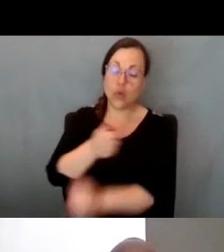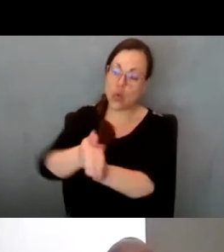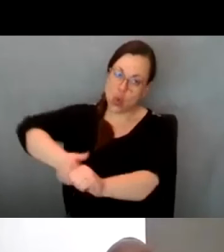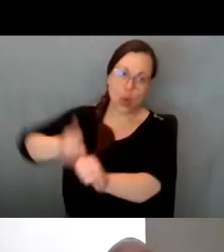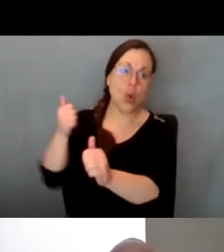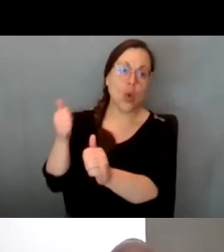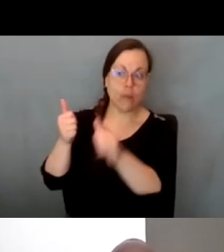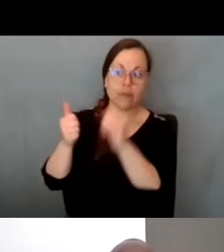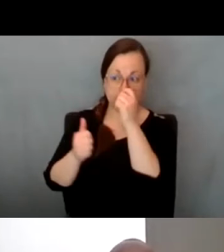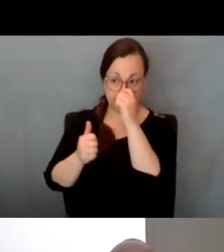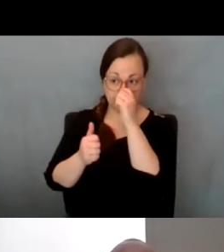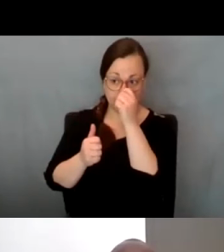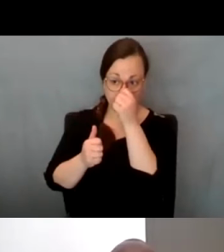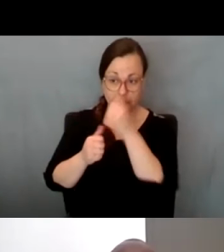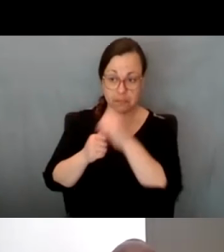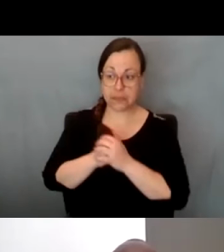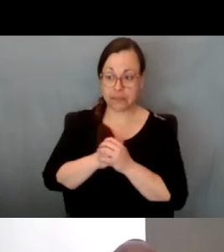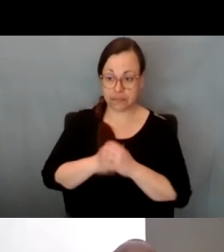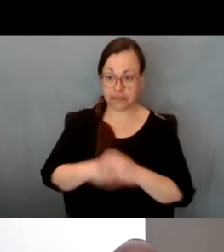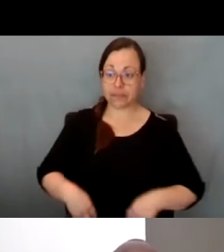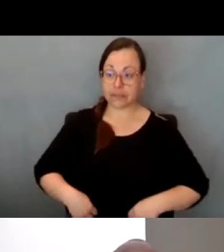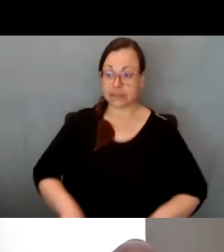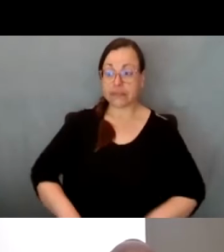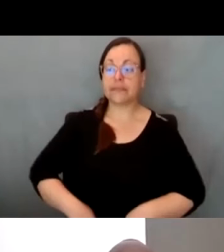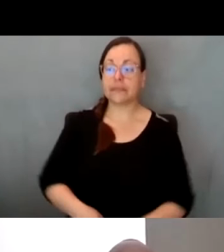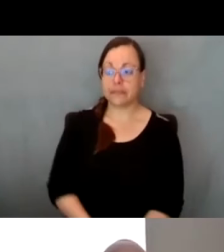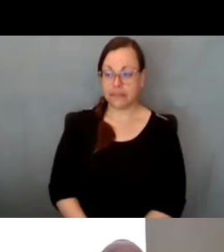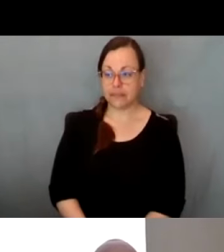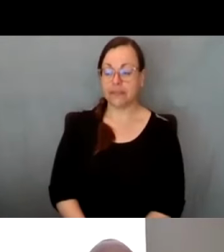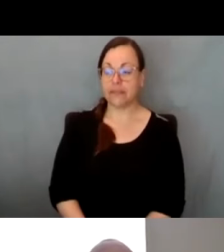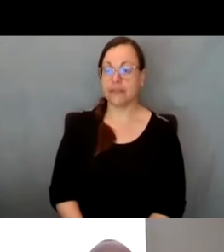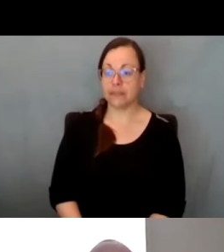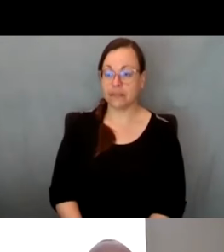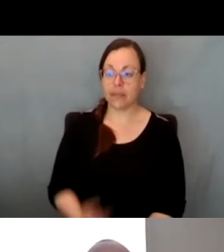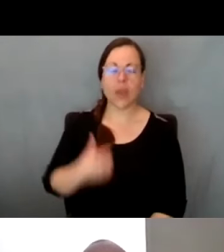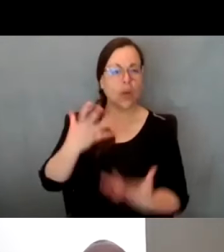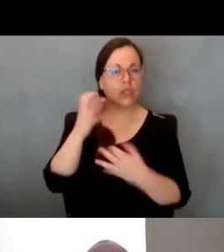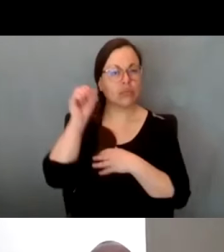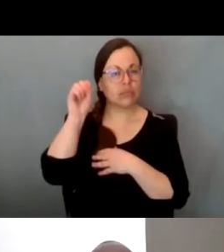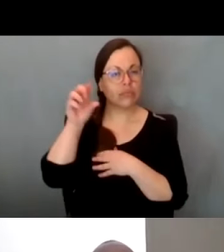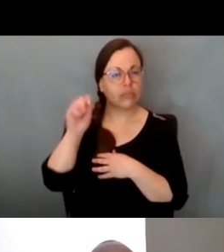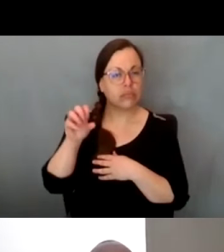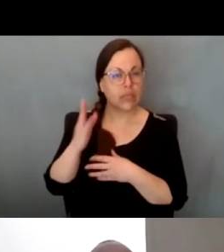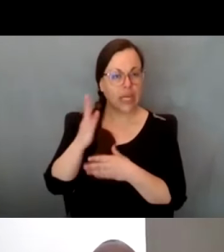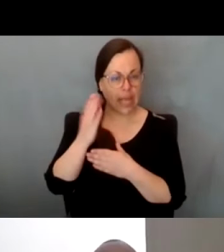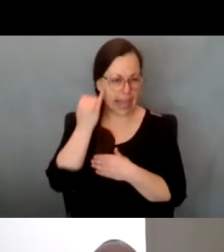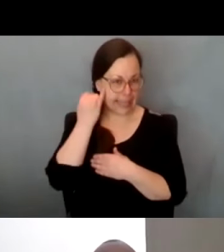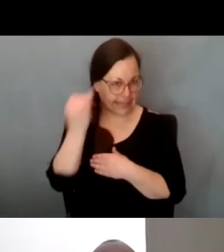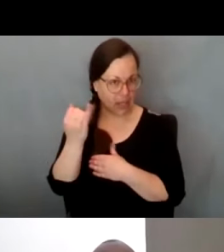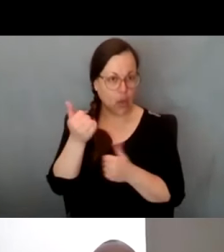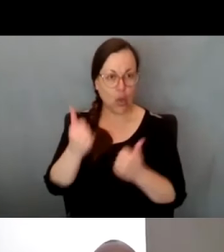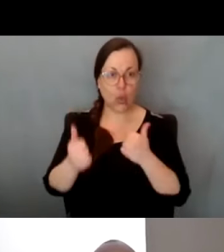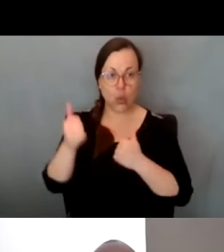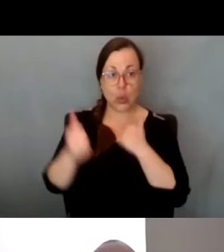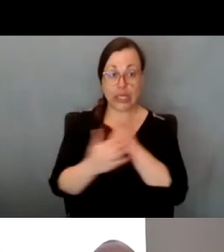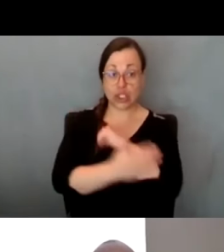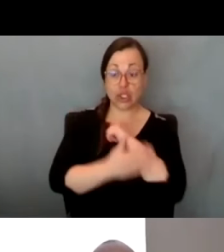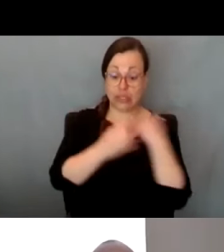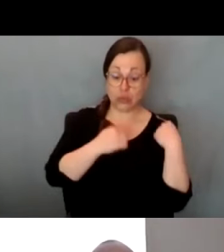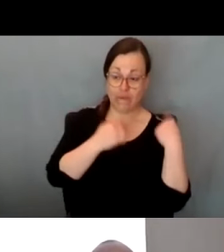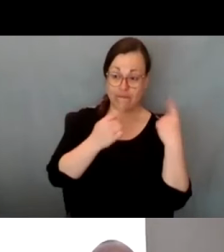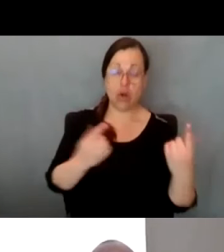me start by just give you an idea on which countries so far have introduced the